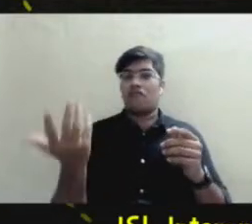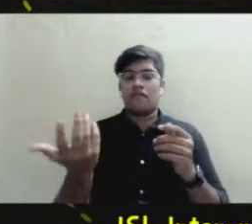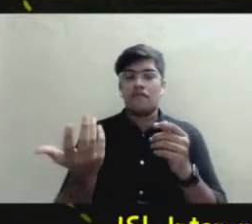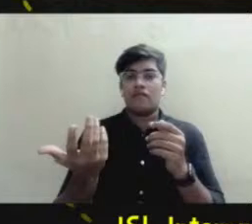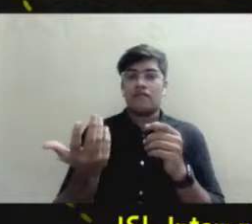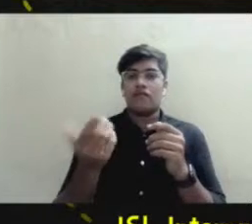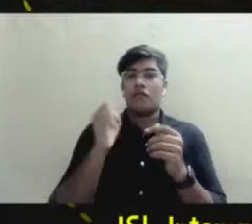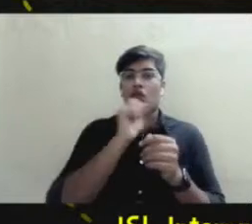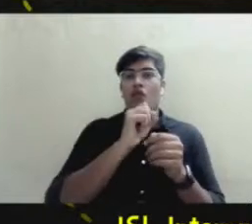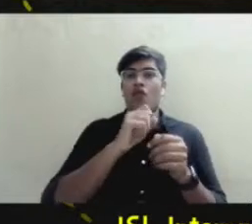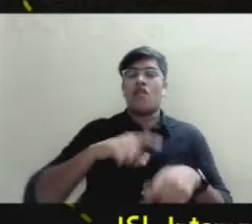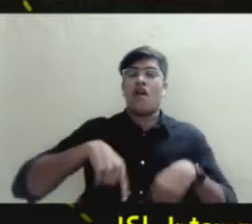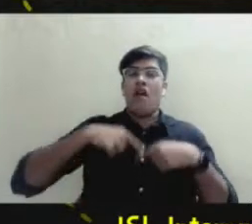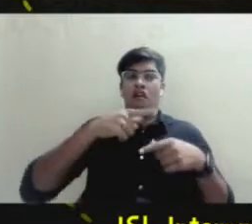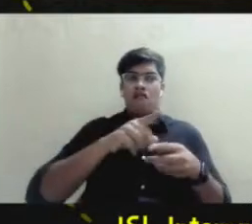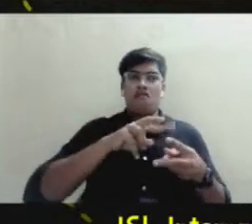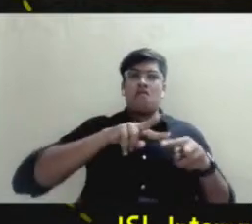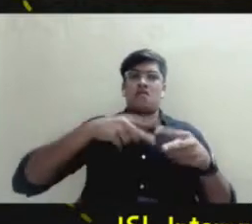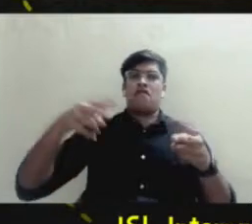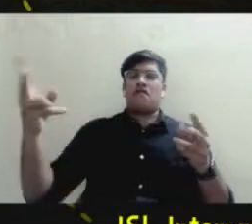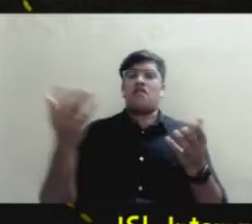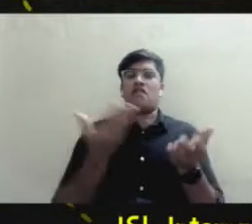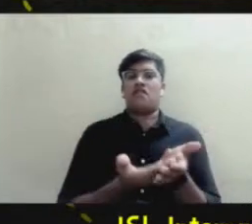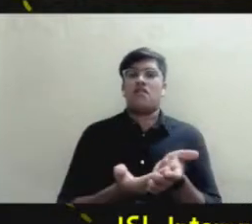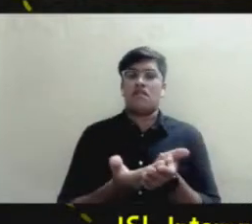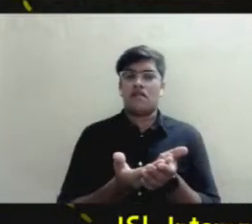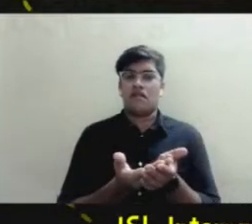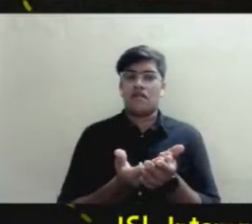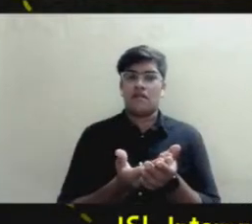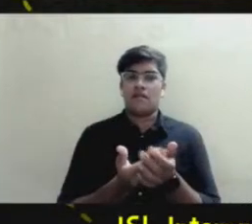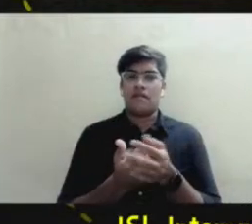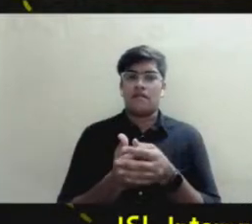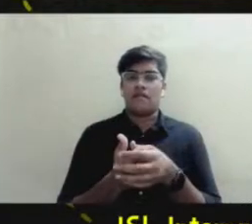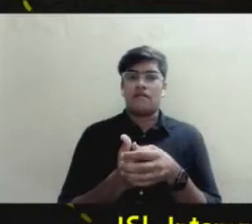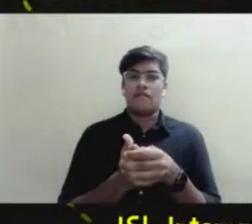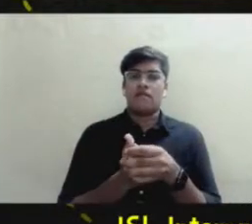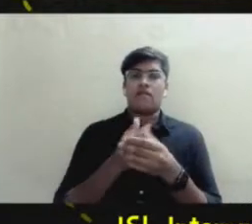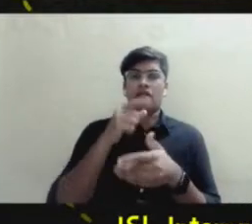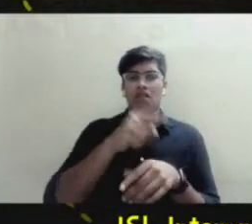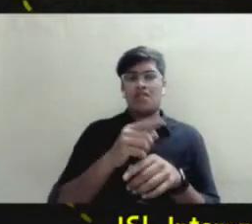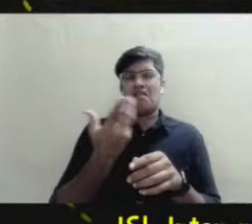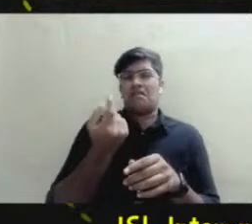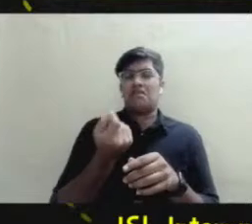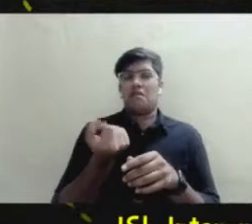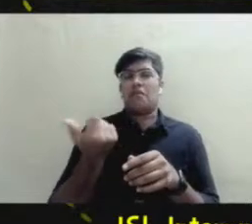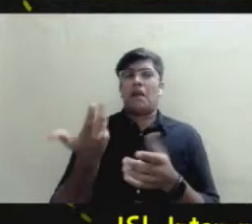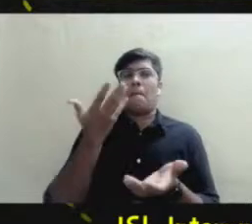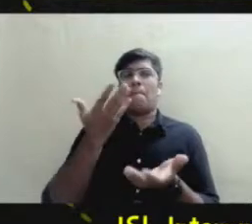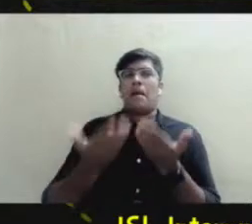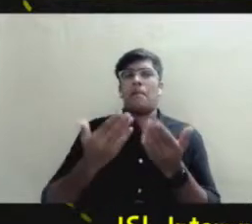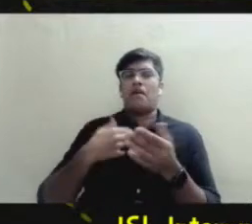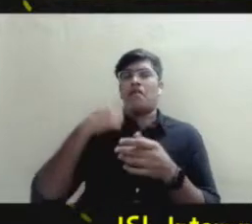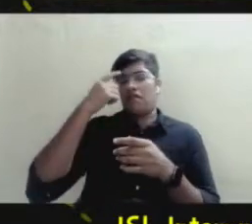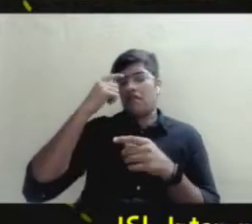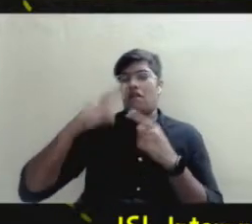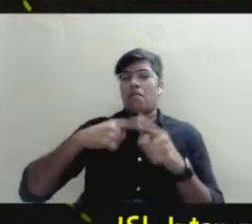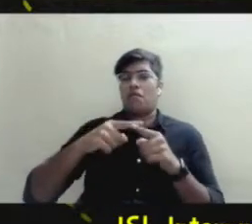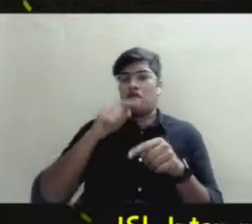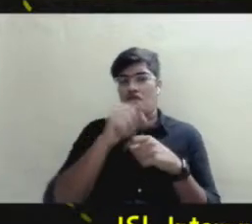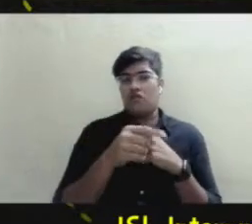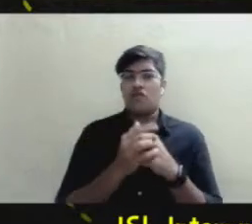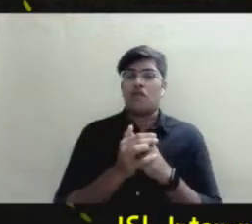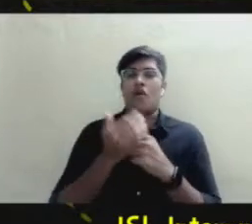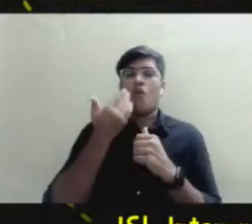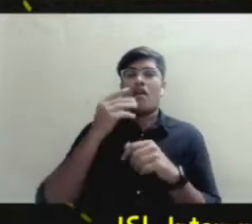differently, and I wonder whether that's something that perhaps we should think of when next.